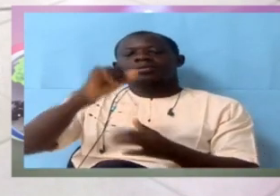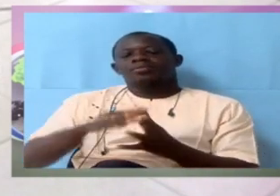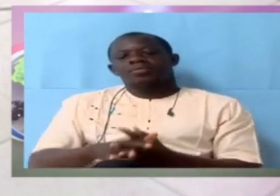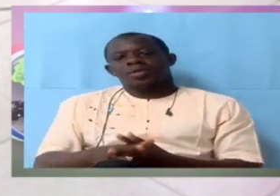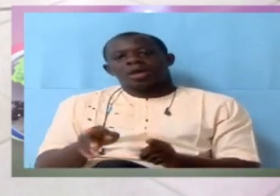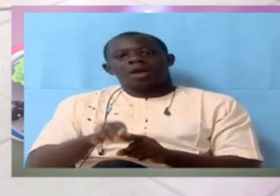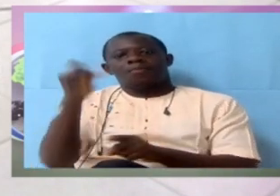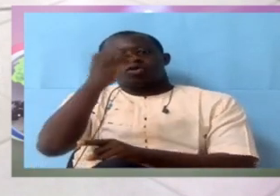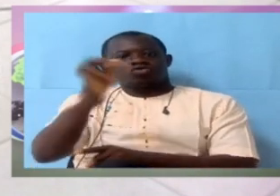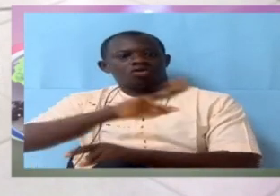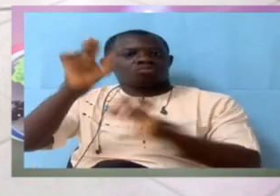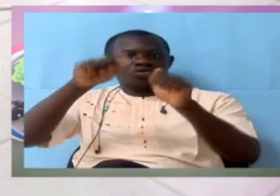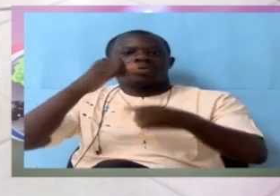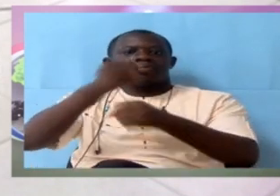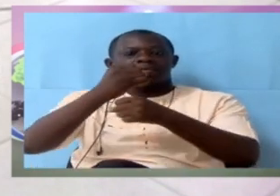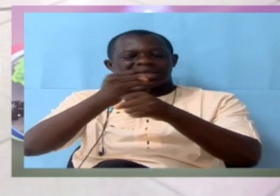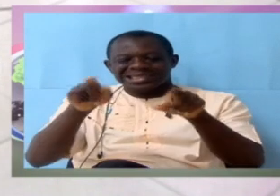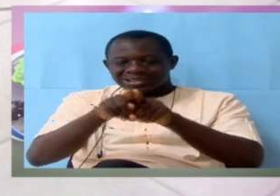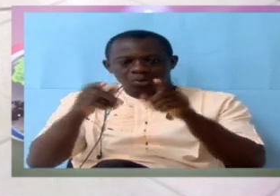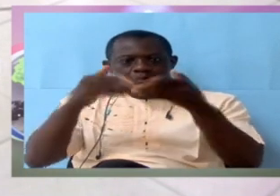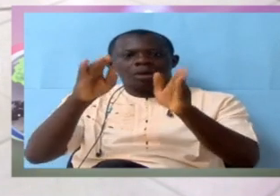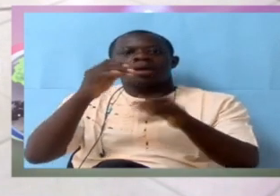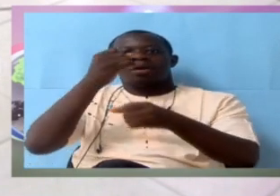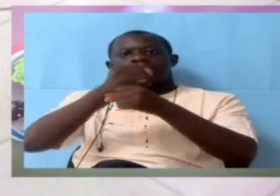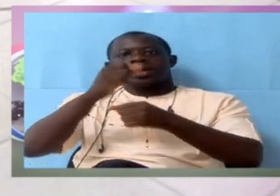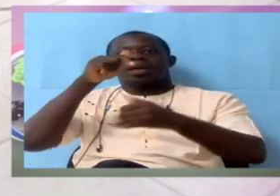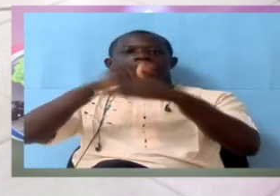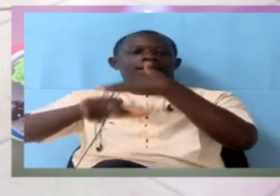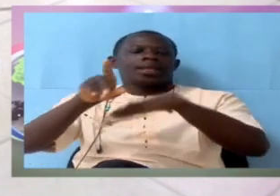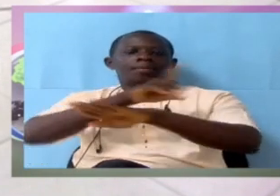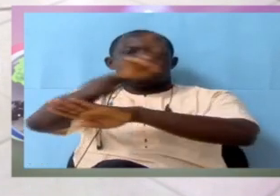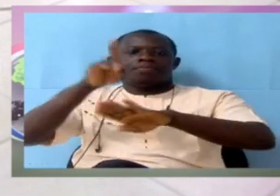Because I cannot make it the way they used to make it at the treatment center.